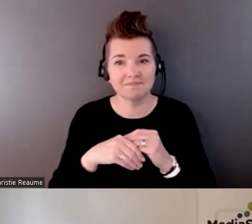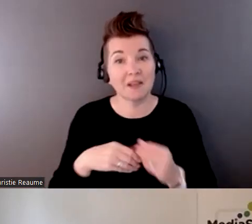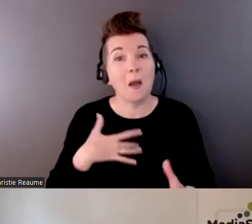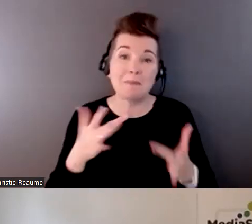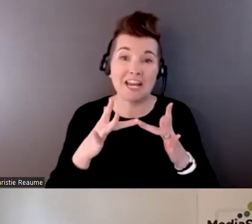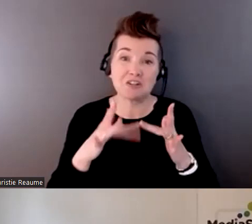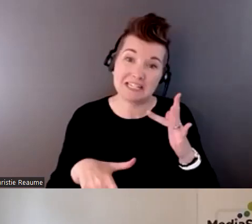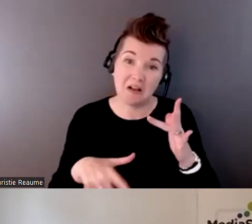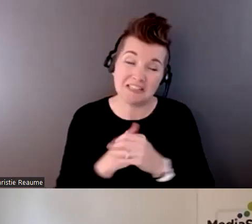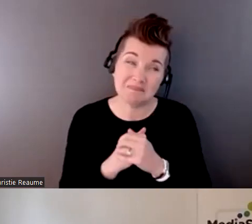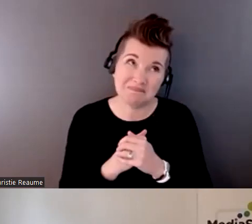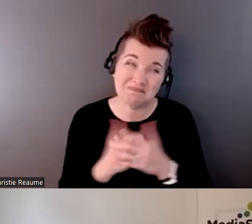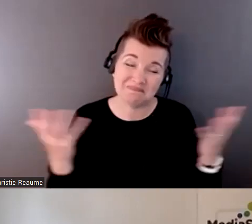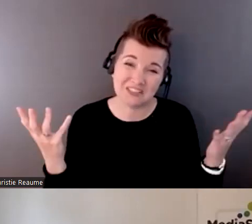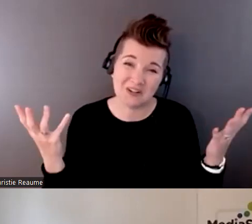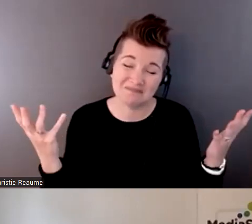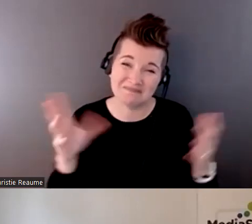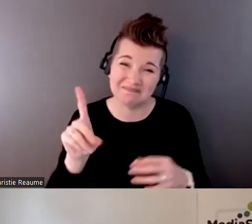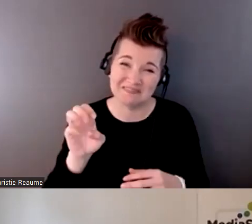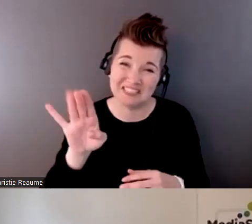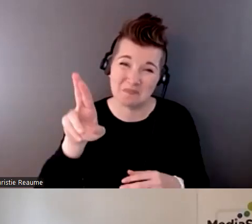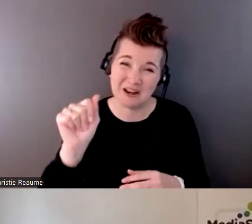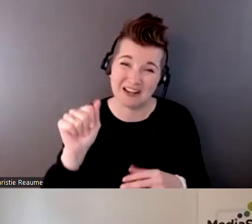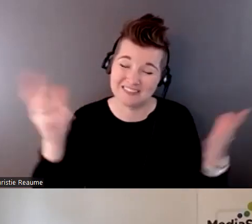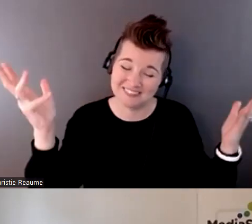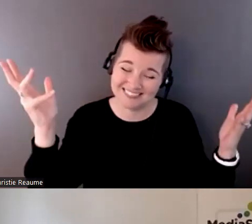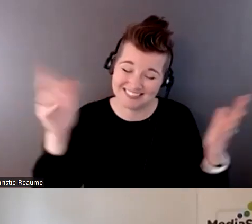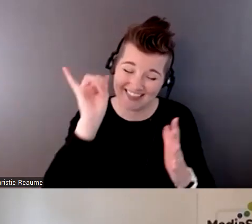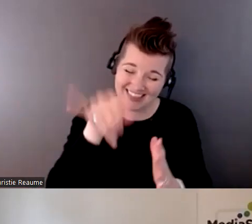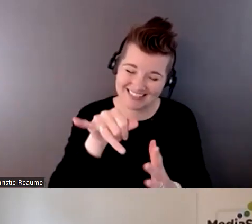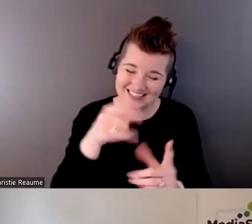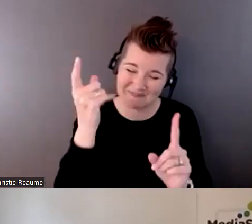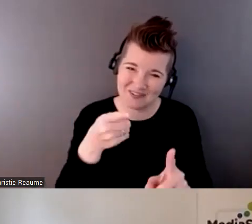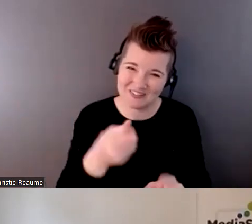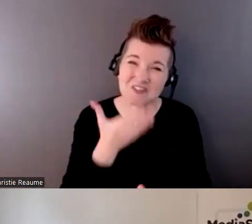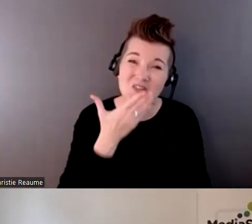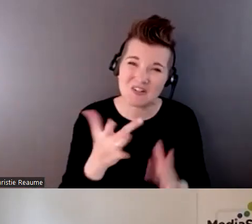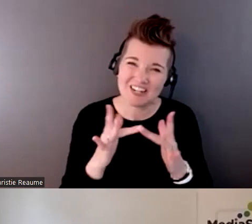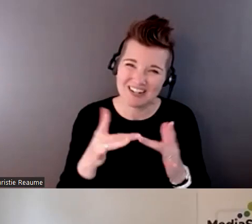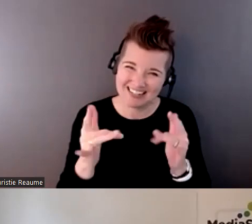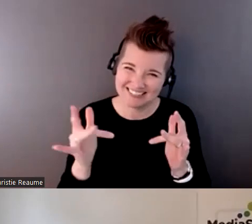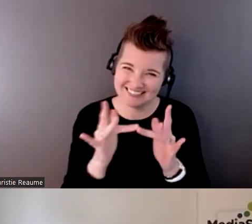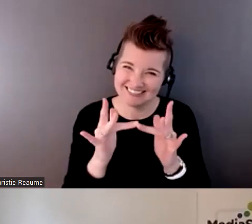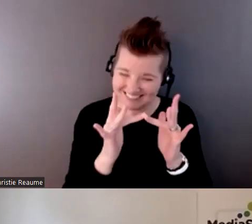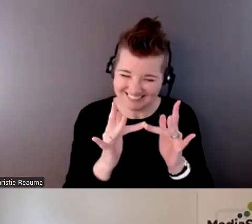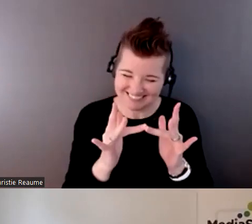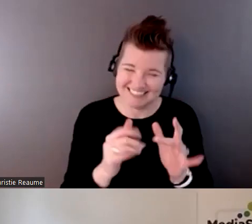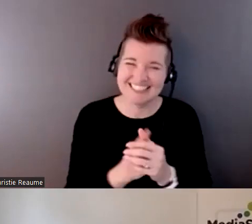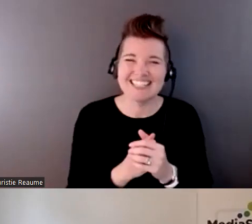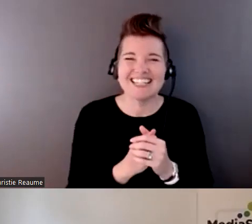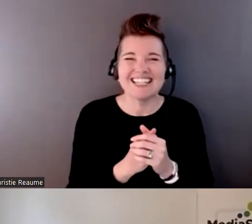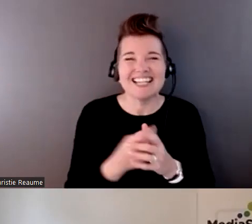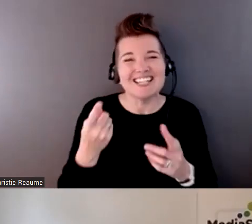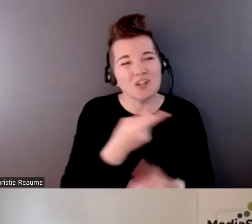was gone for a few minutes speaking of having a good internet connection um one of the things that we've been trying to come up with are ideas